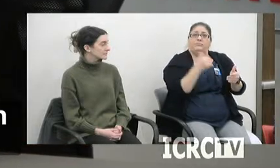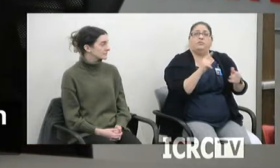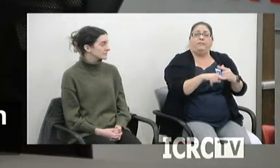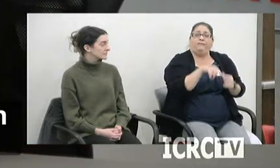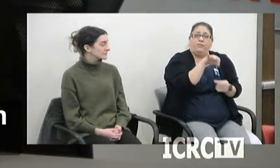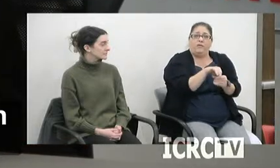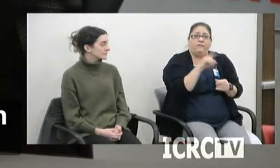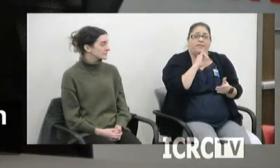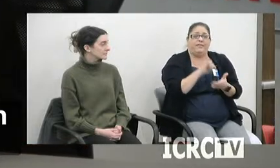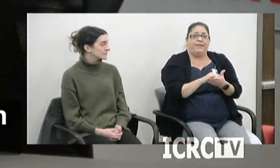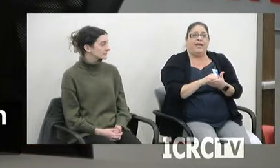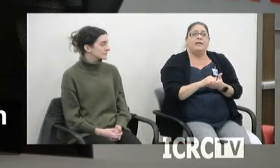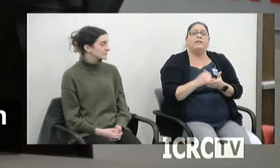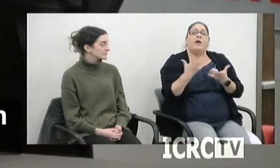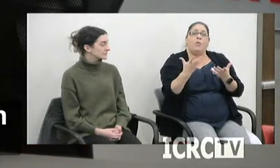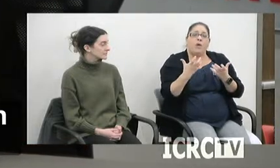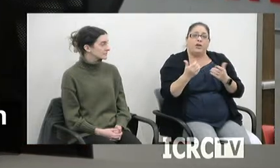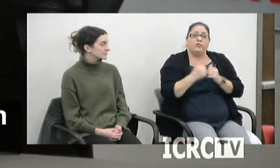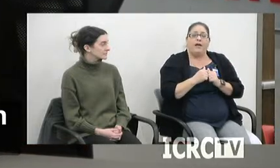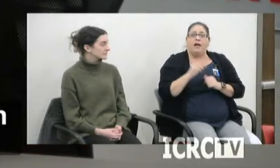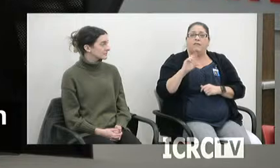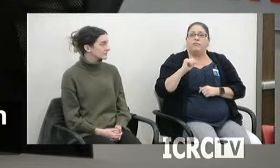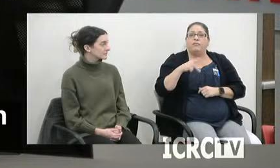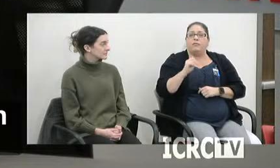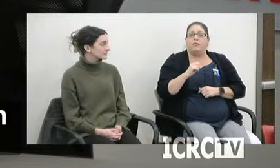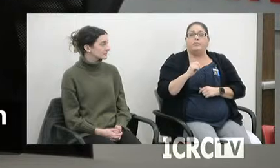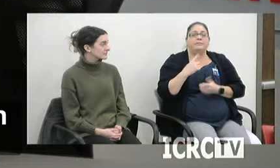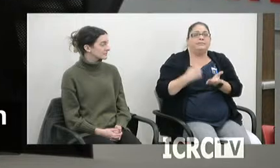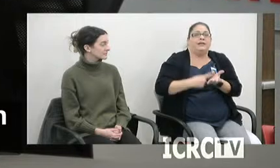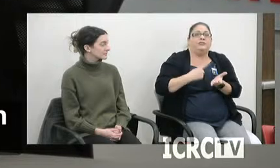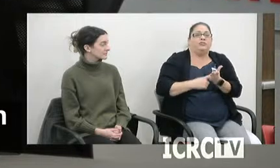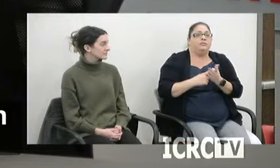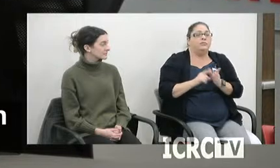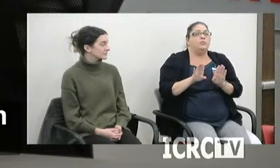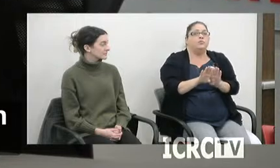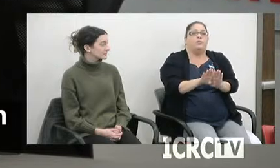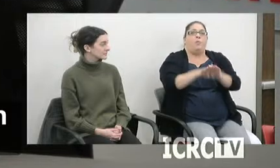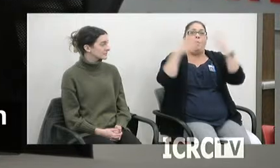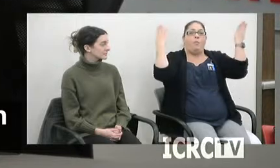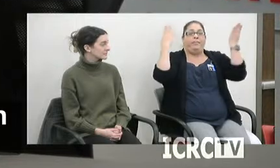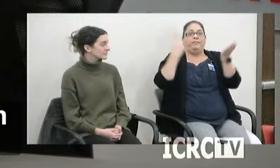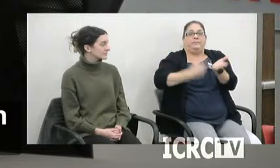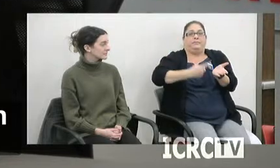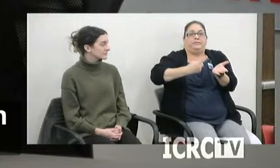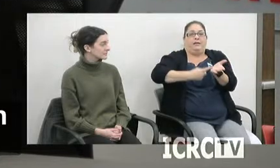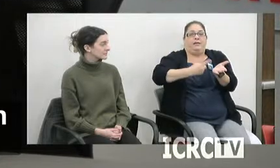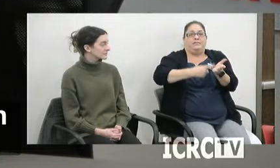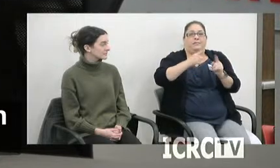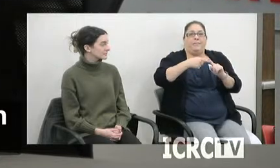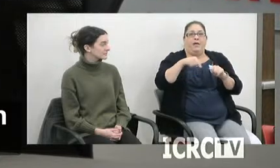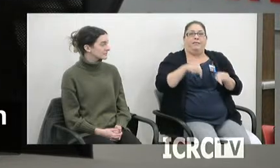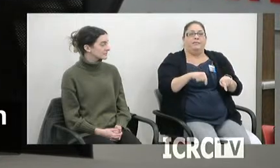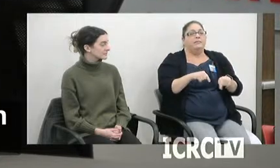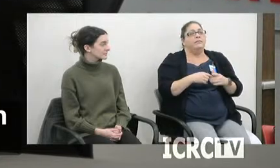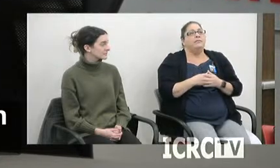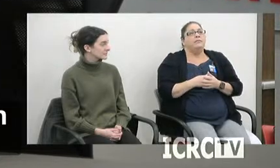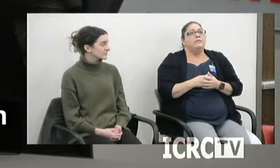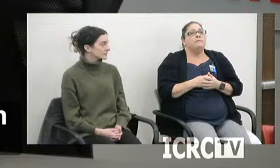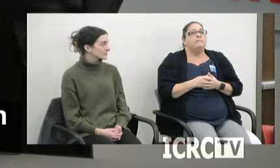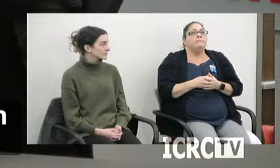I wanted to have a work session to discuss openly about the things